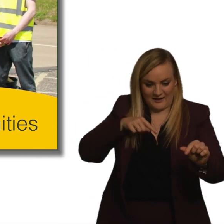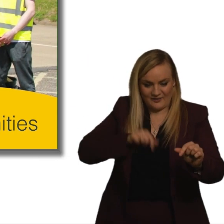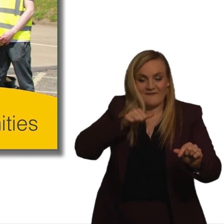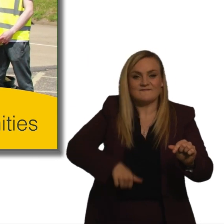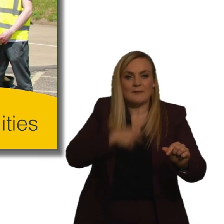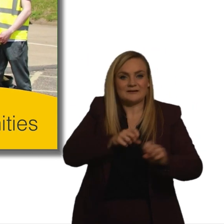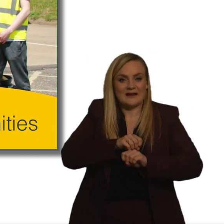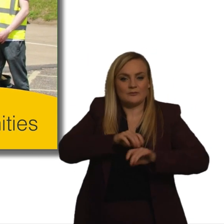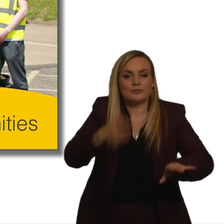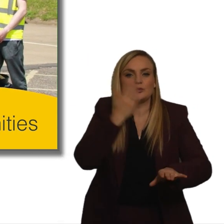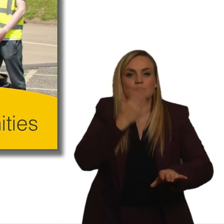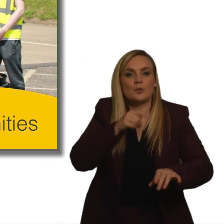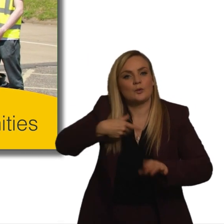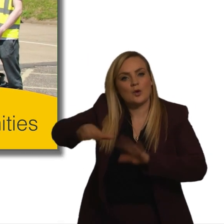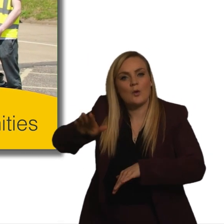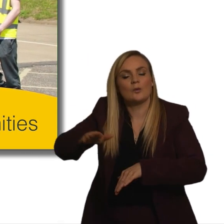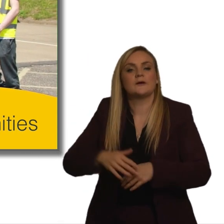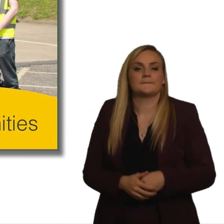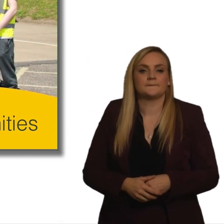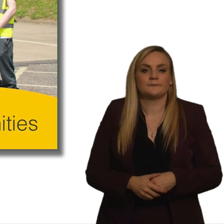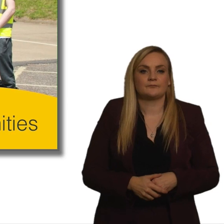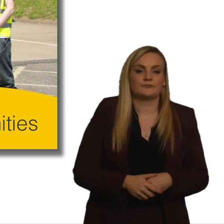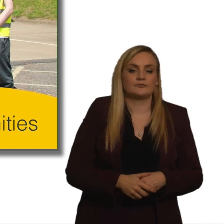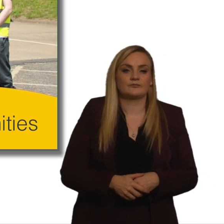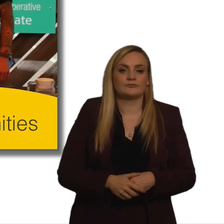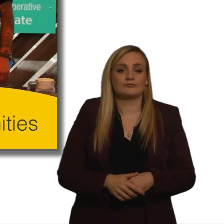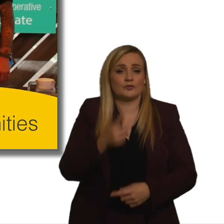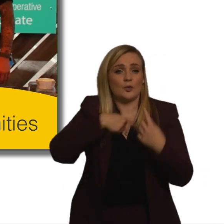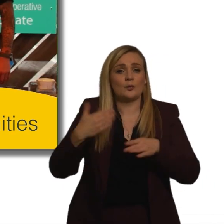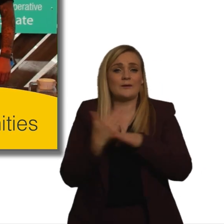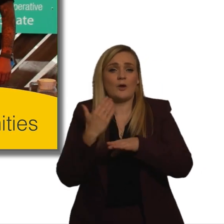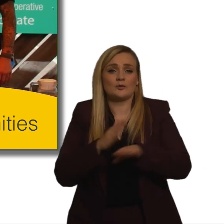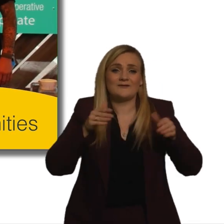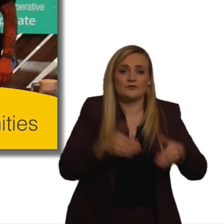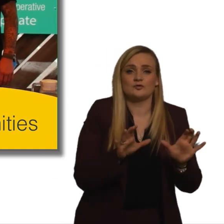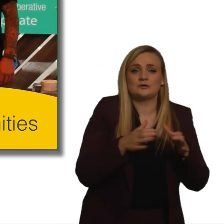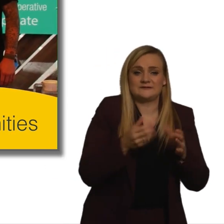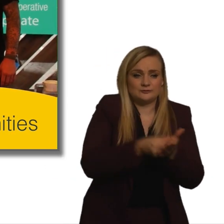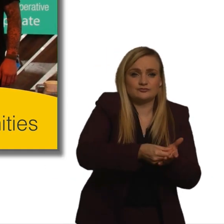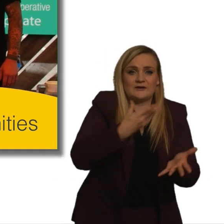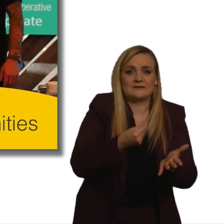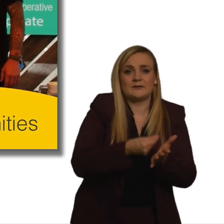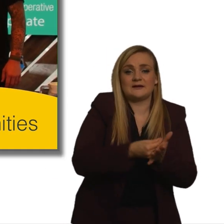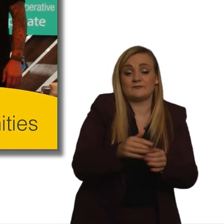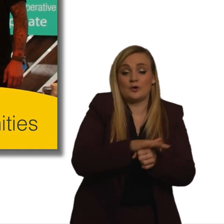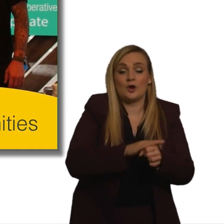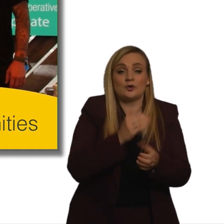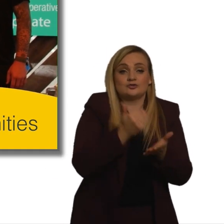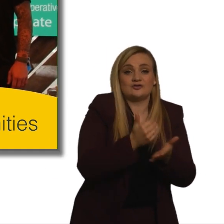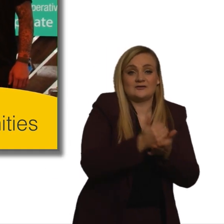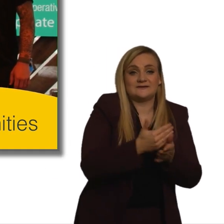in action during Co-op's fortnight, as we worked with our funeral teams raising money for local charities and working